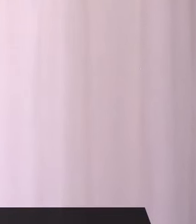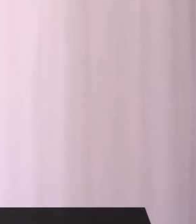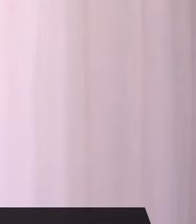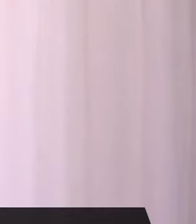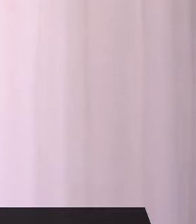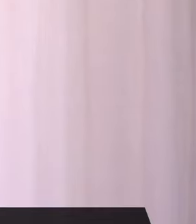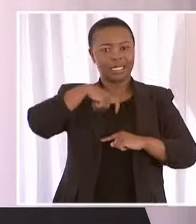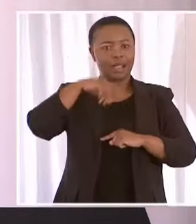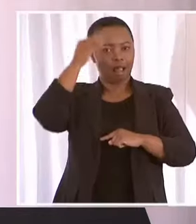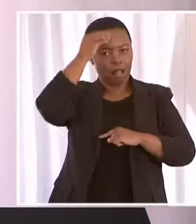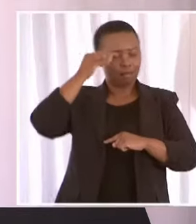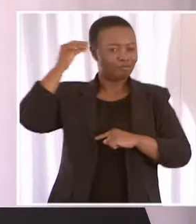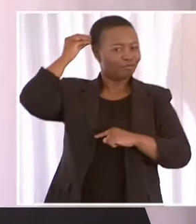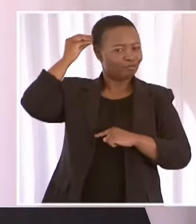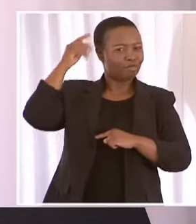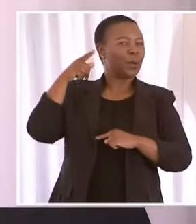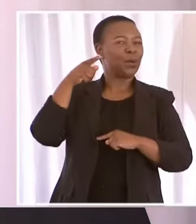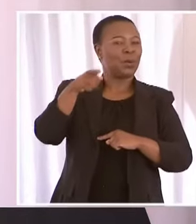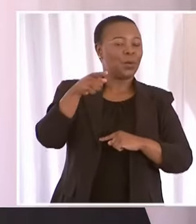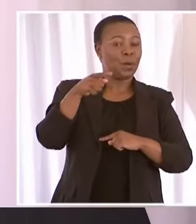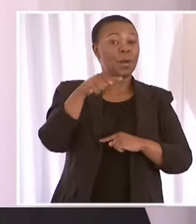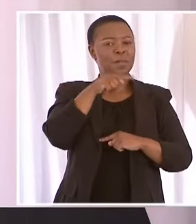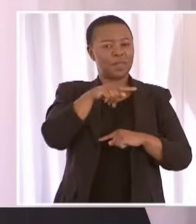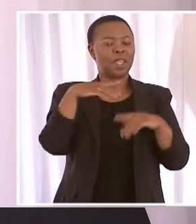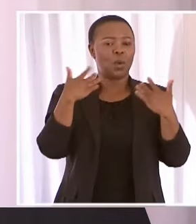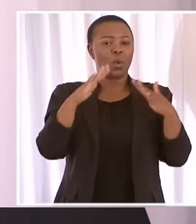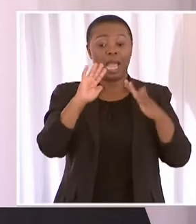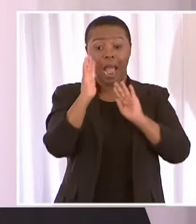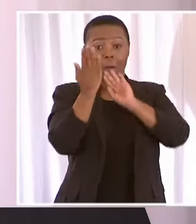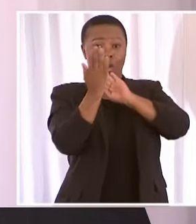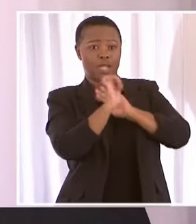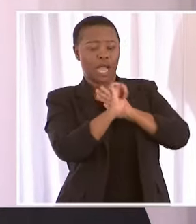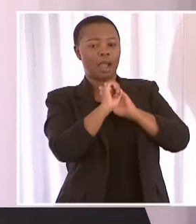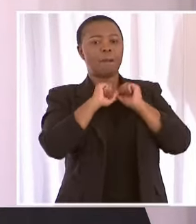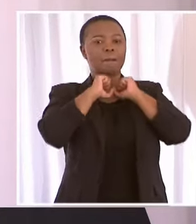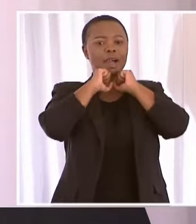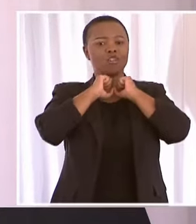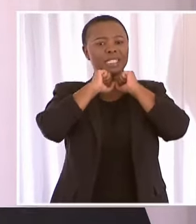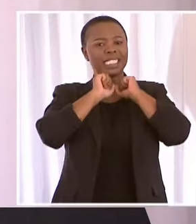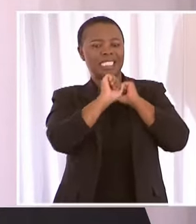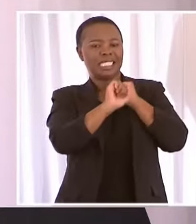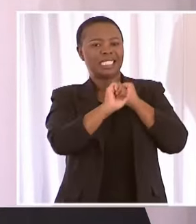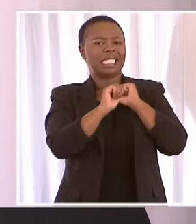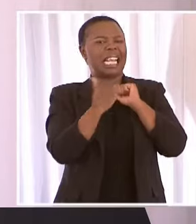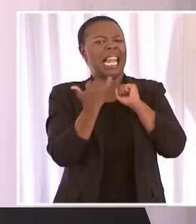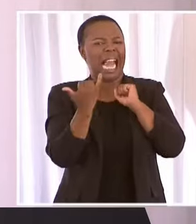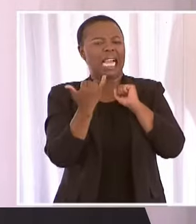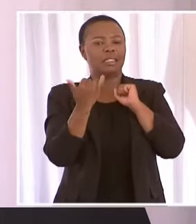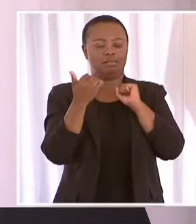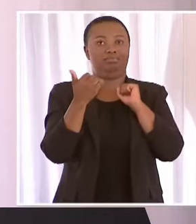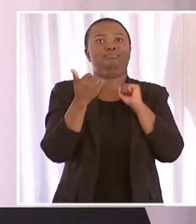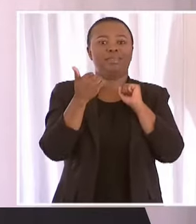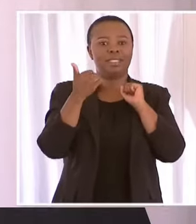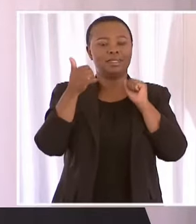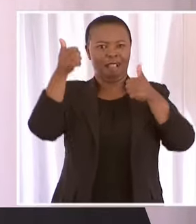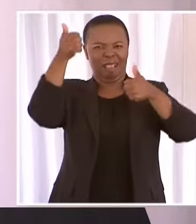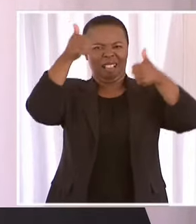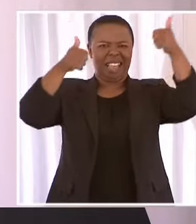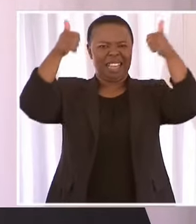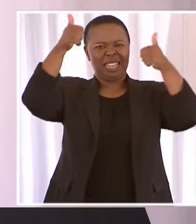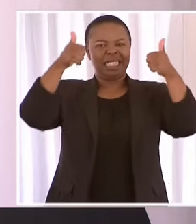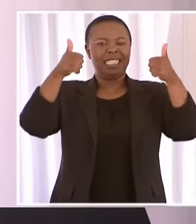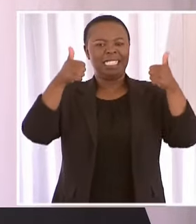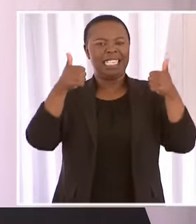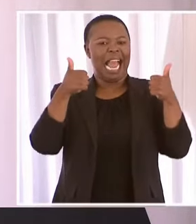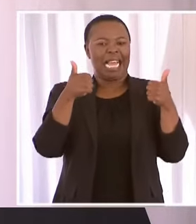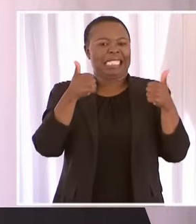memories. Aziz's approach to parenting could be probably diplomatically described as a bit